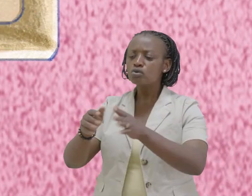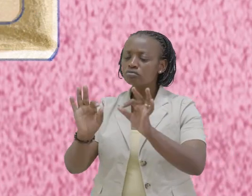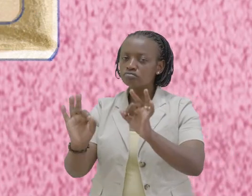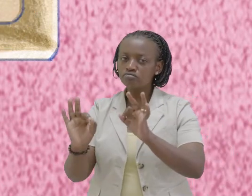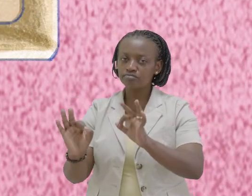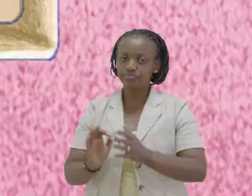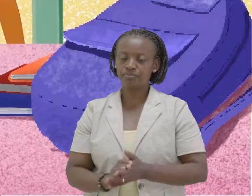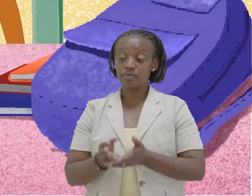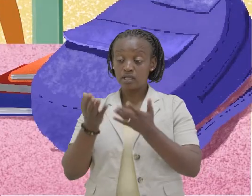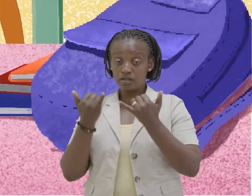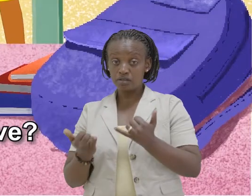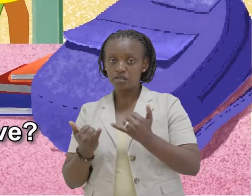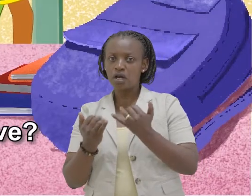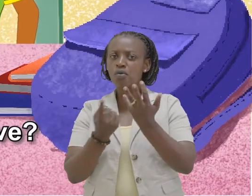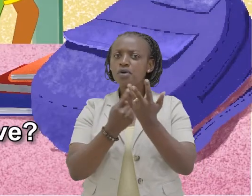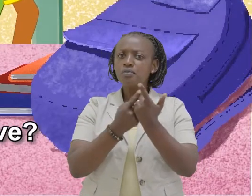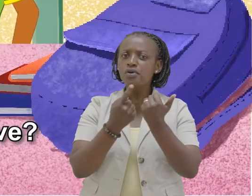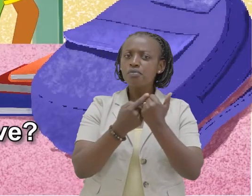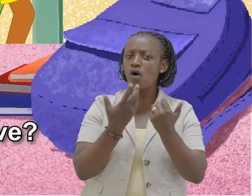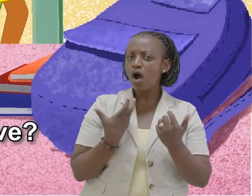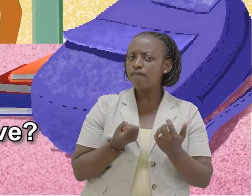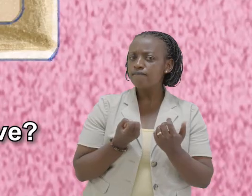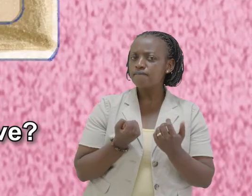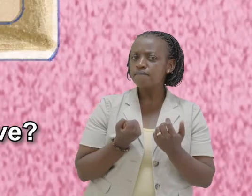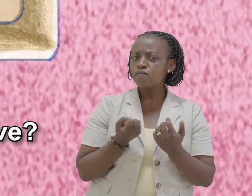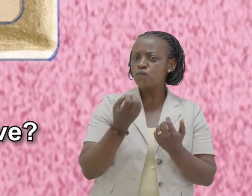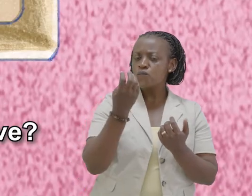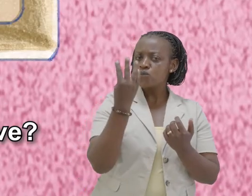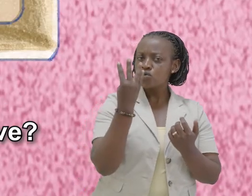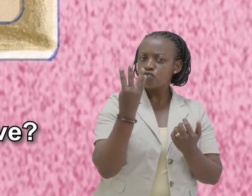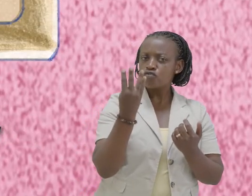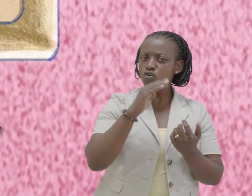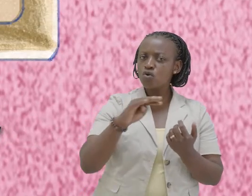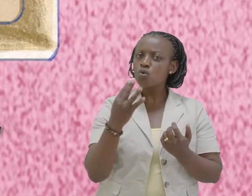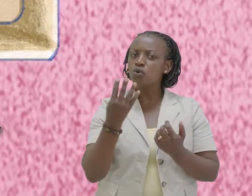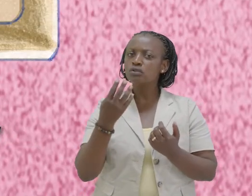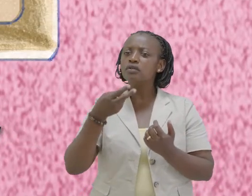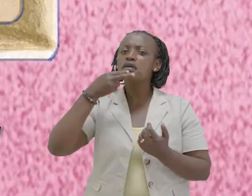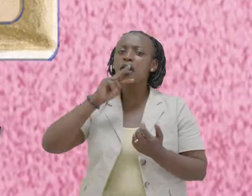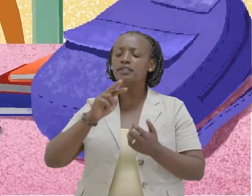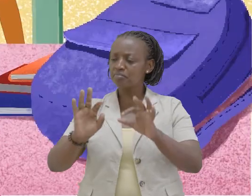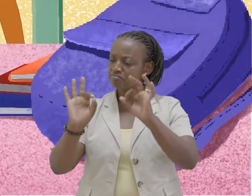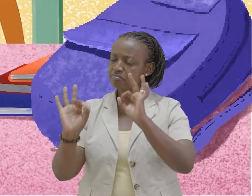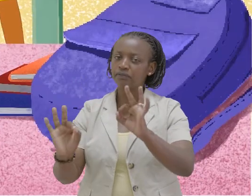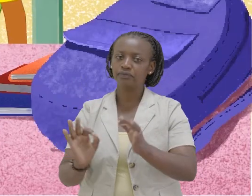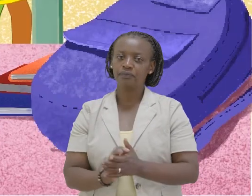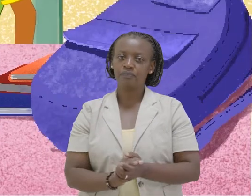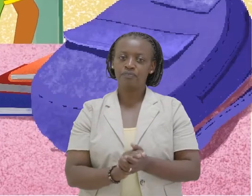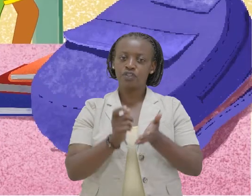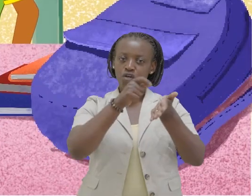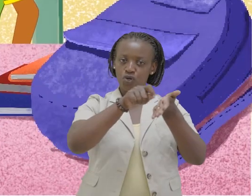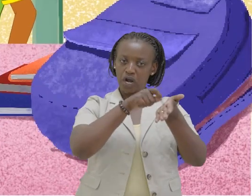That's great. Now, how many quarters do you have? 4/4. That's the answer.